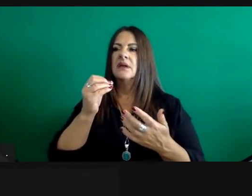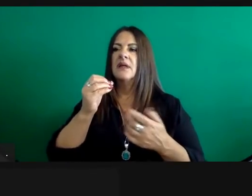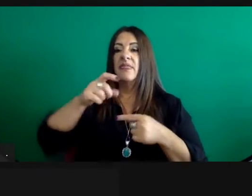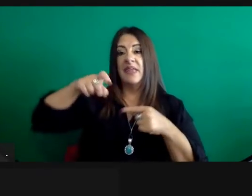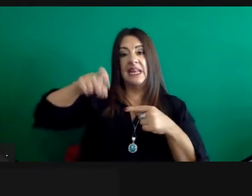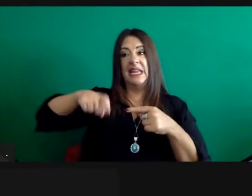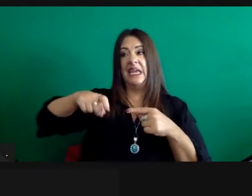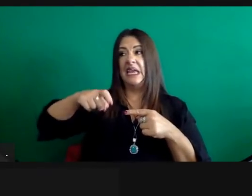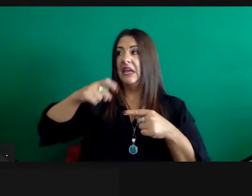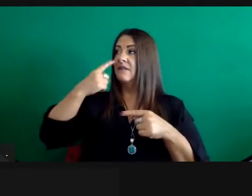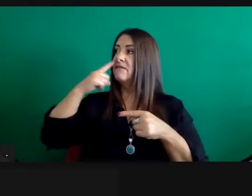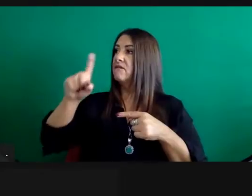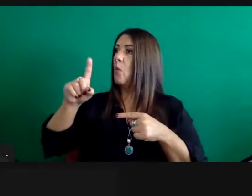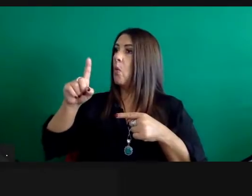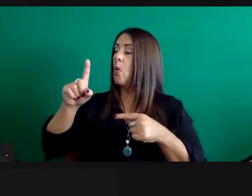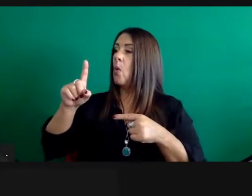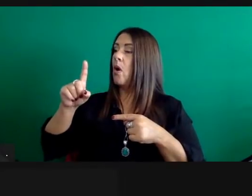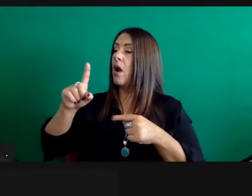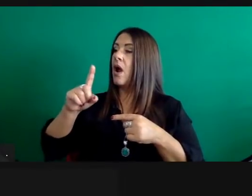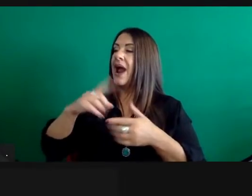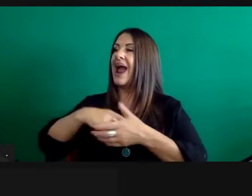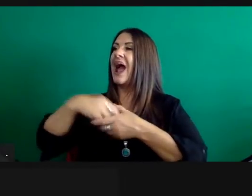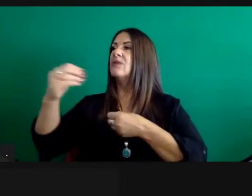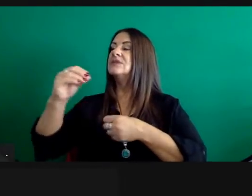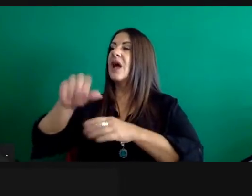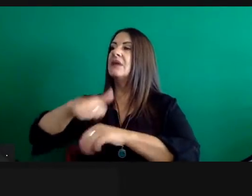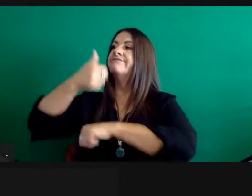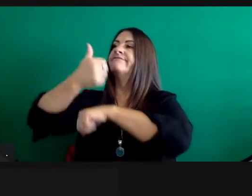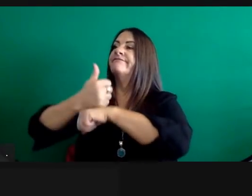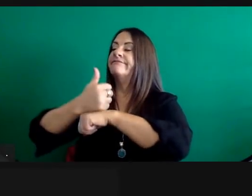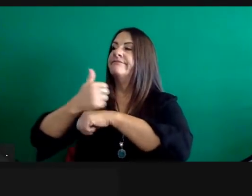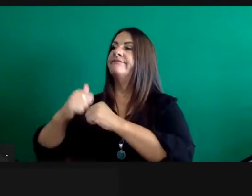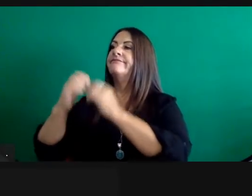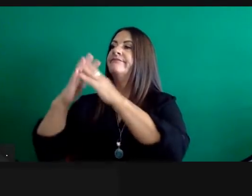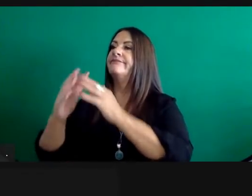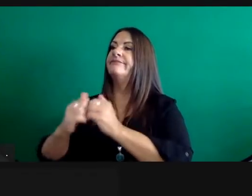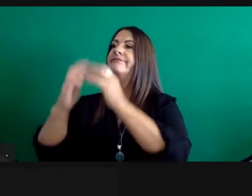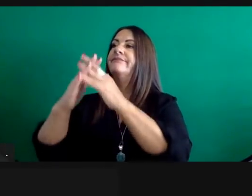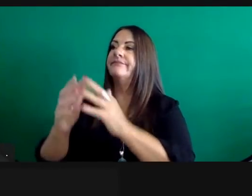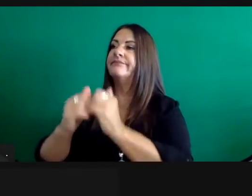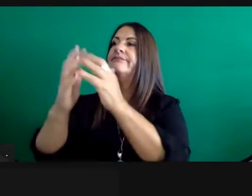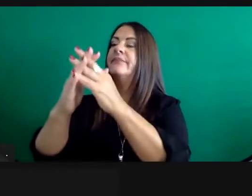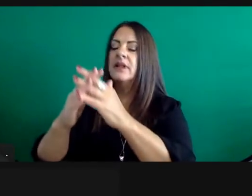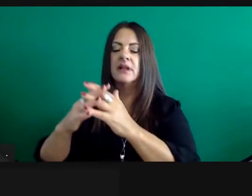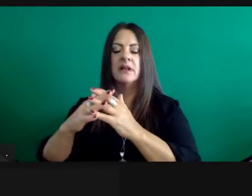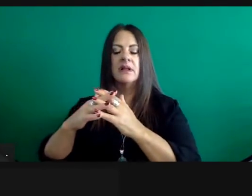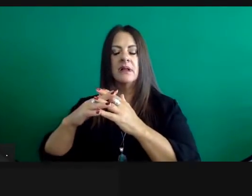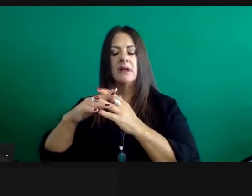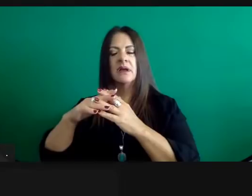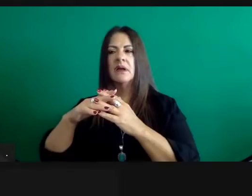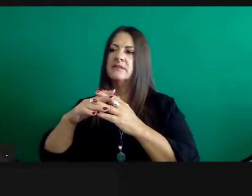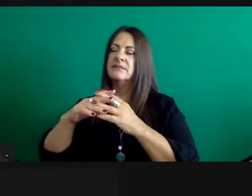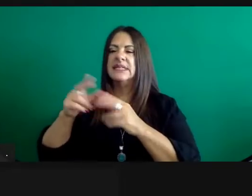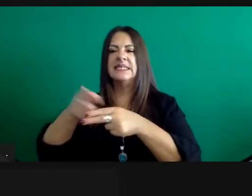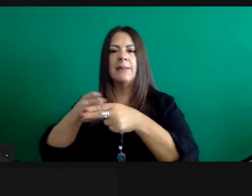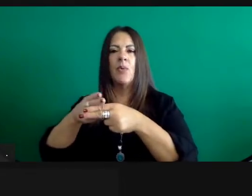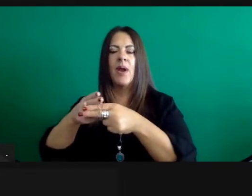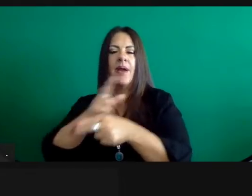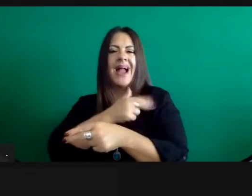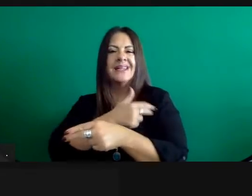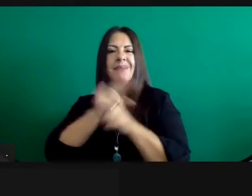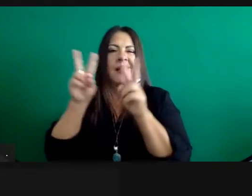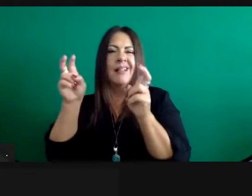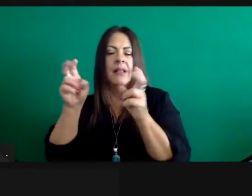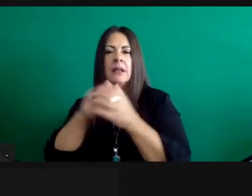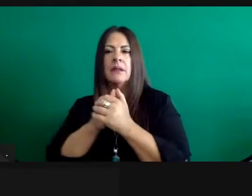when we started. But the need for the staff to run those beds wherever they are is something we do need.